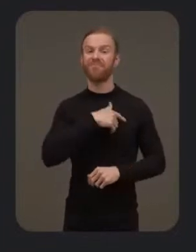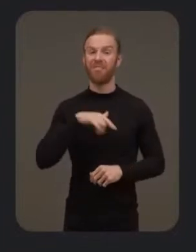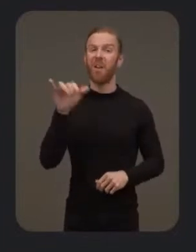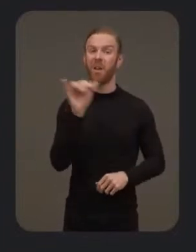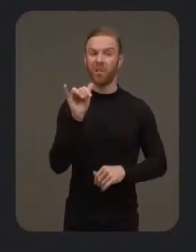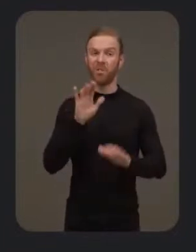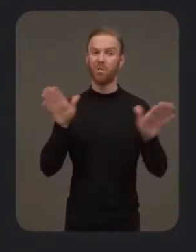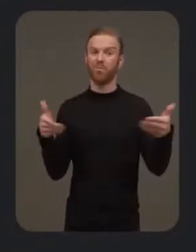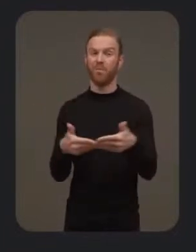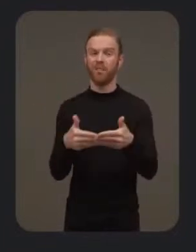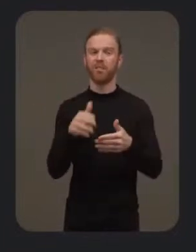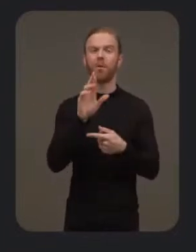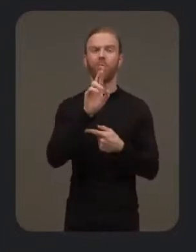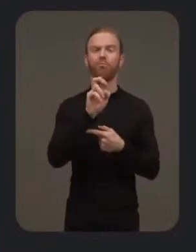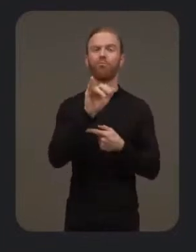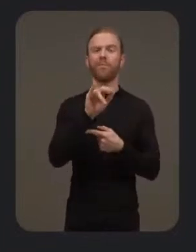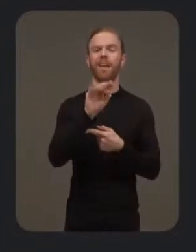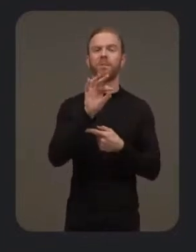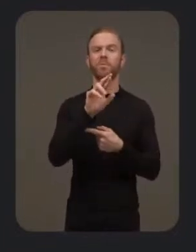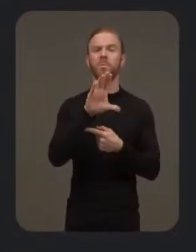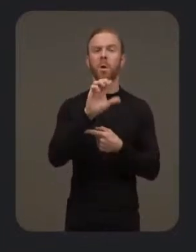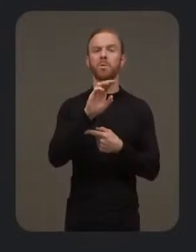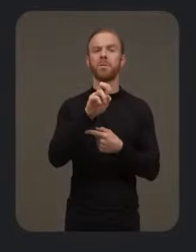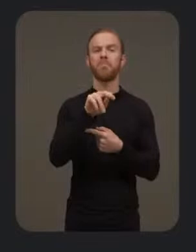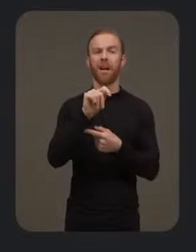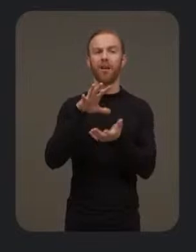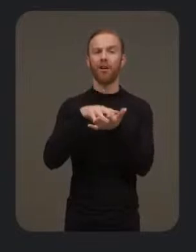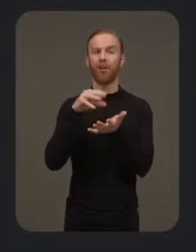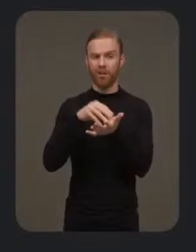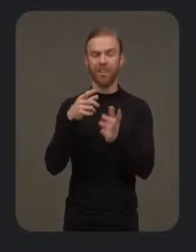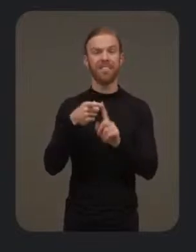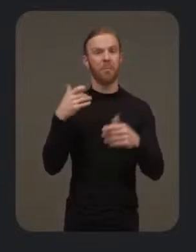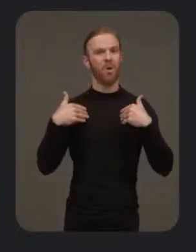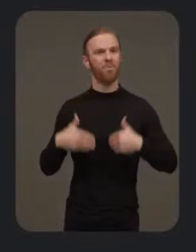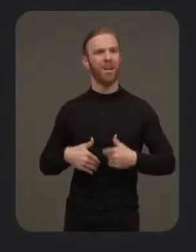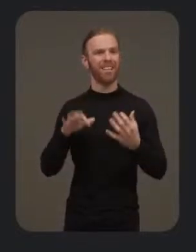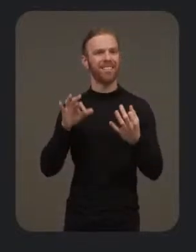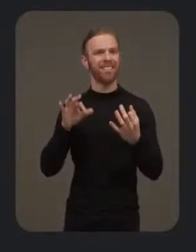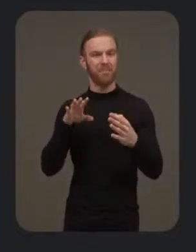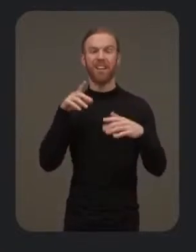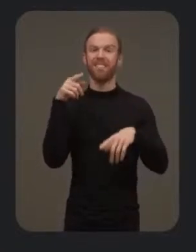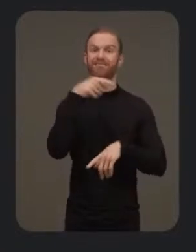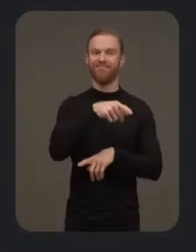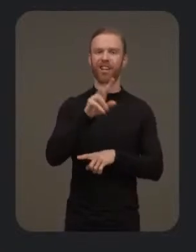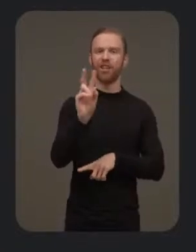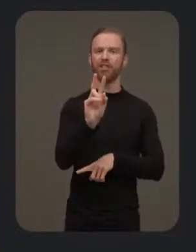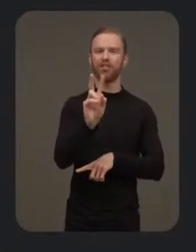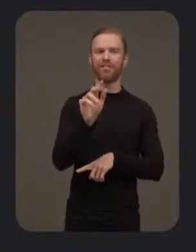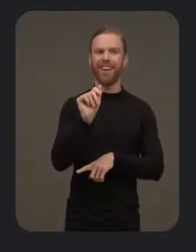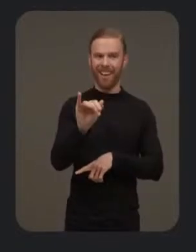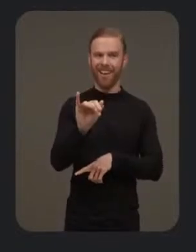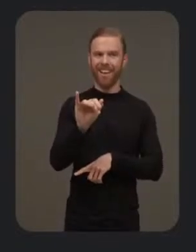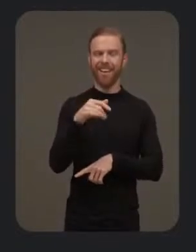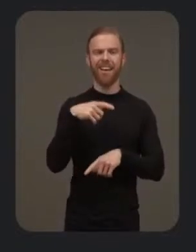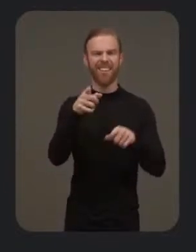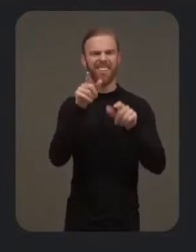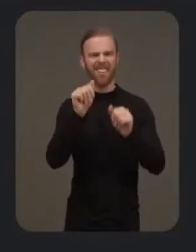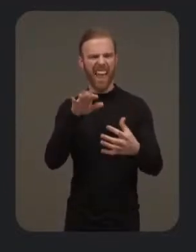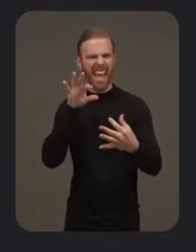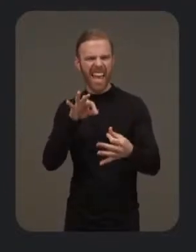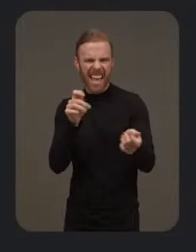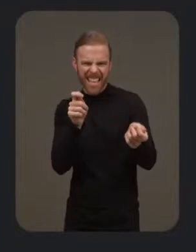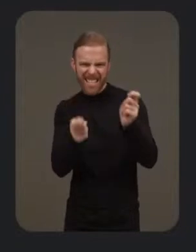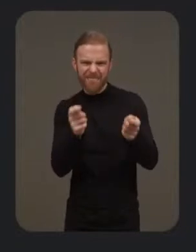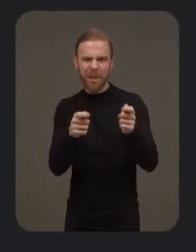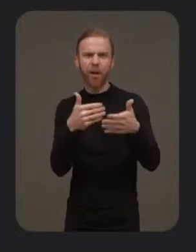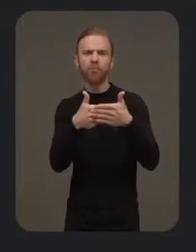We're also introducing reinforcement learning from human feedback into Vertex AI. You can